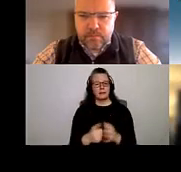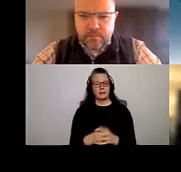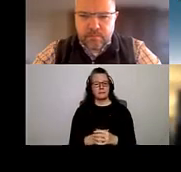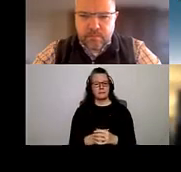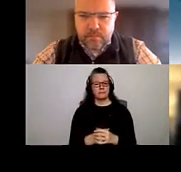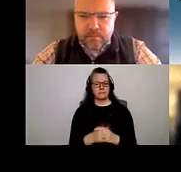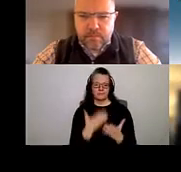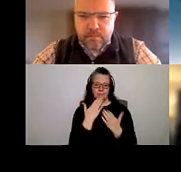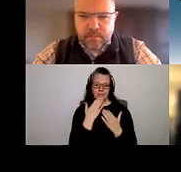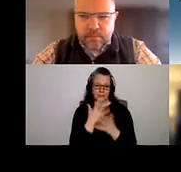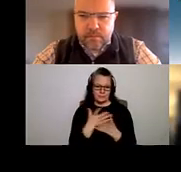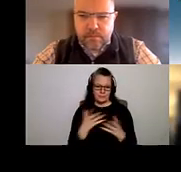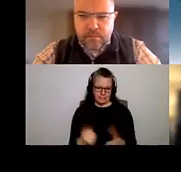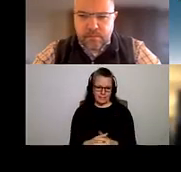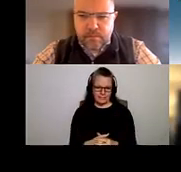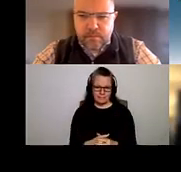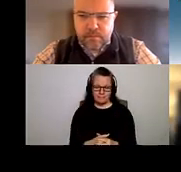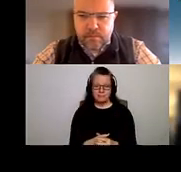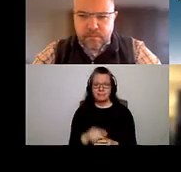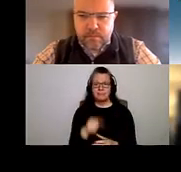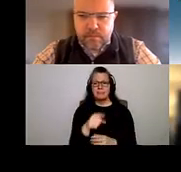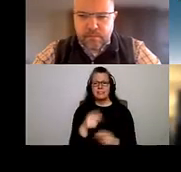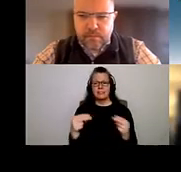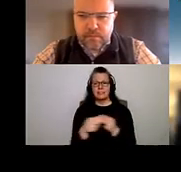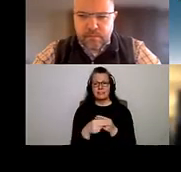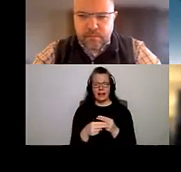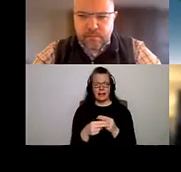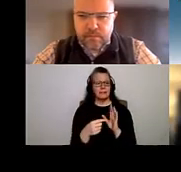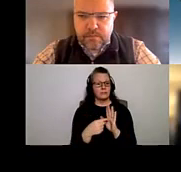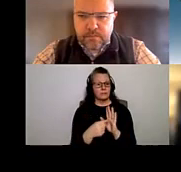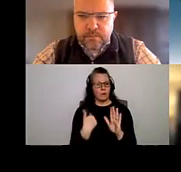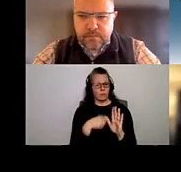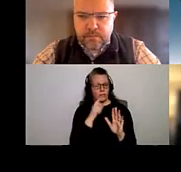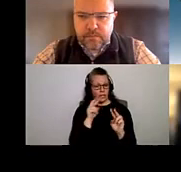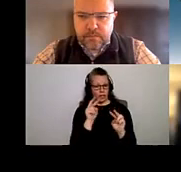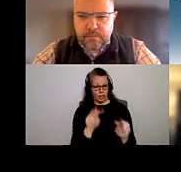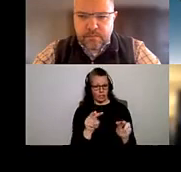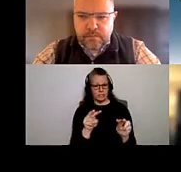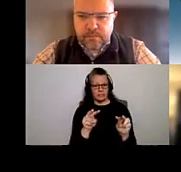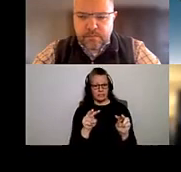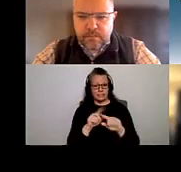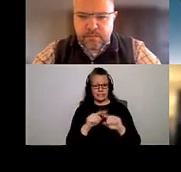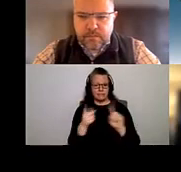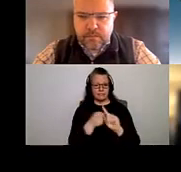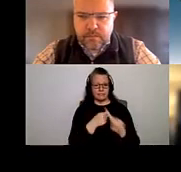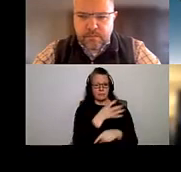Thank you so much. Here on this slide, we look at a distinction between rural and urban